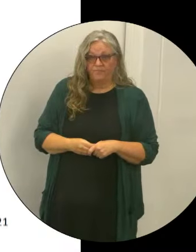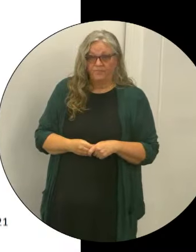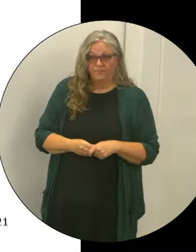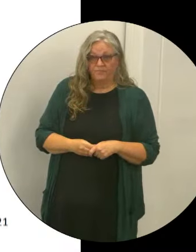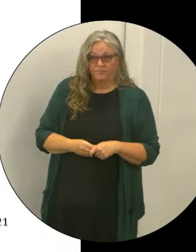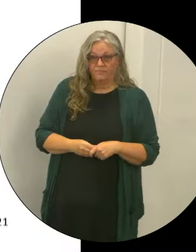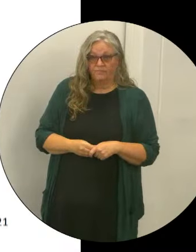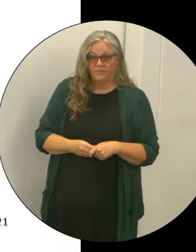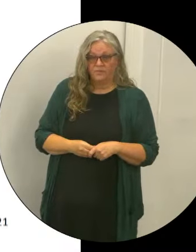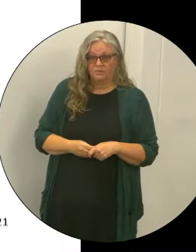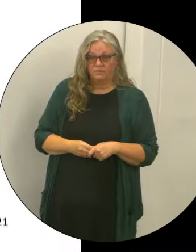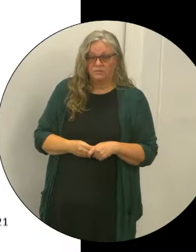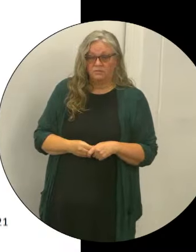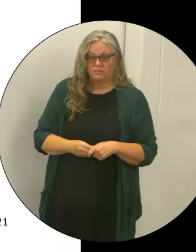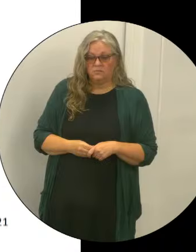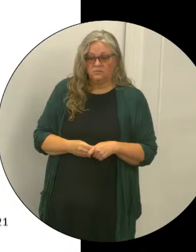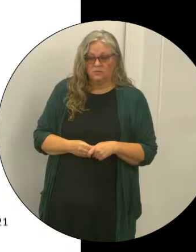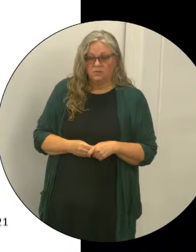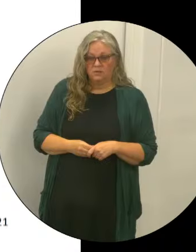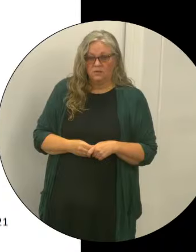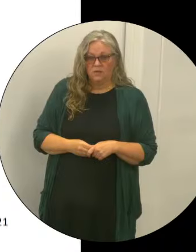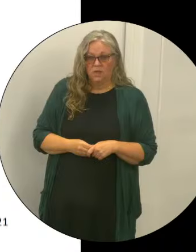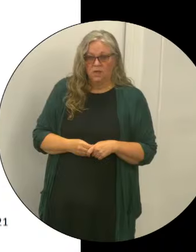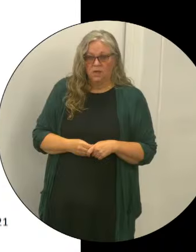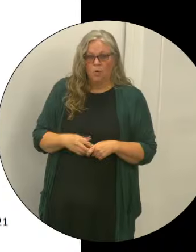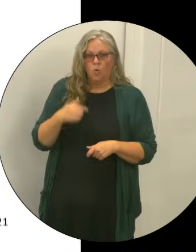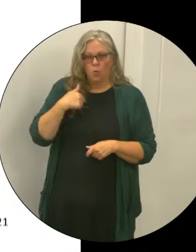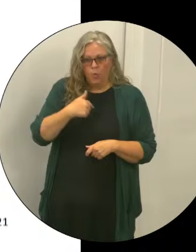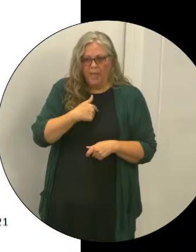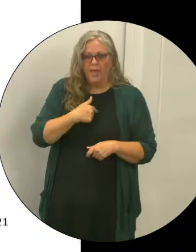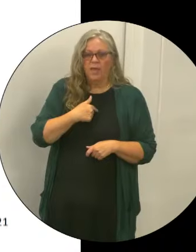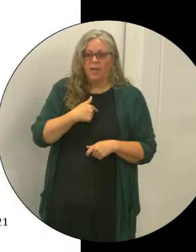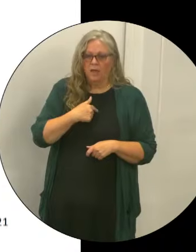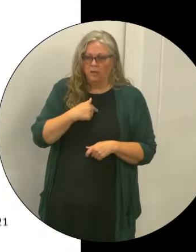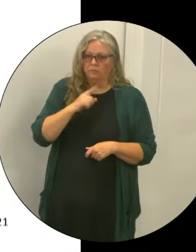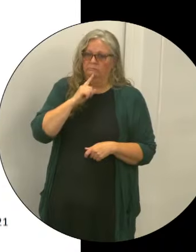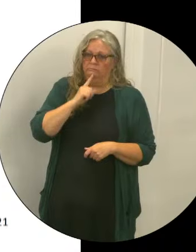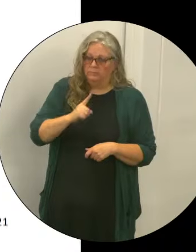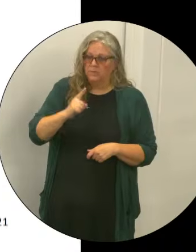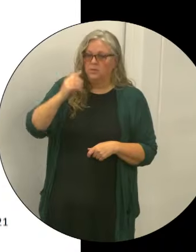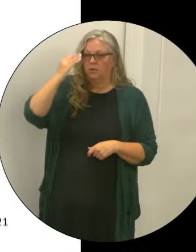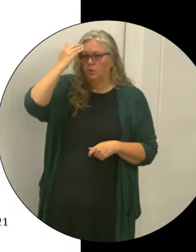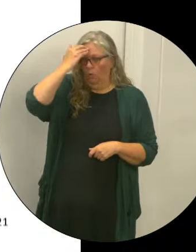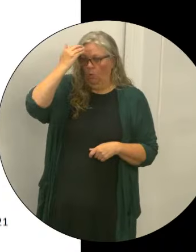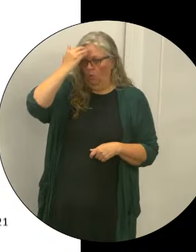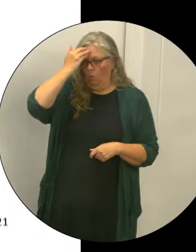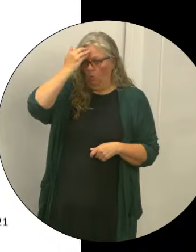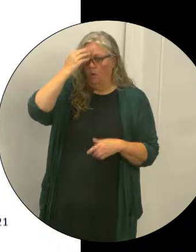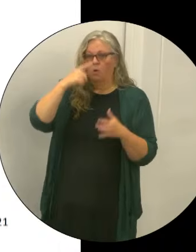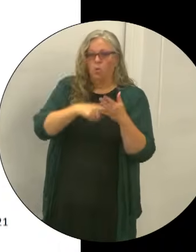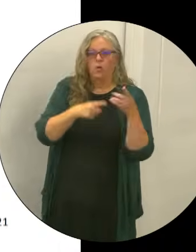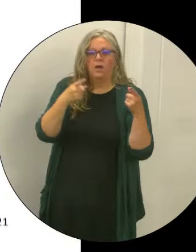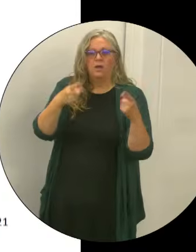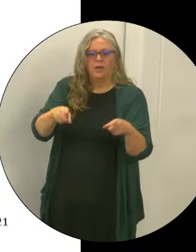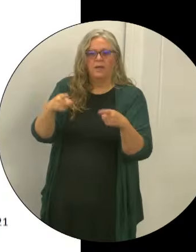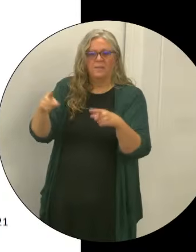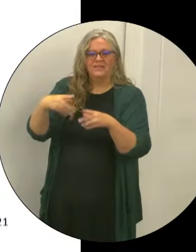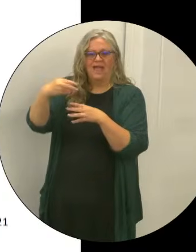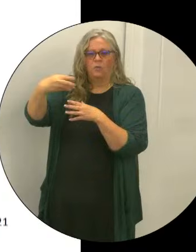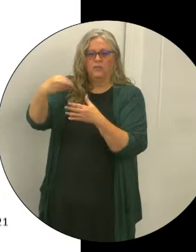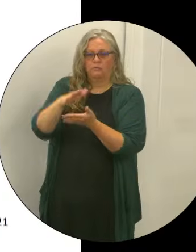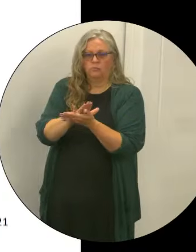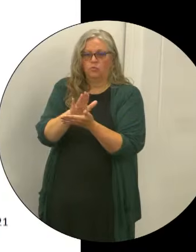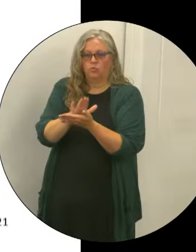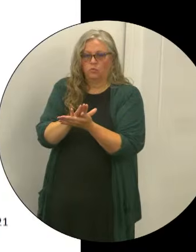We are very cognizant of what occurs outside of our school buildings in regards